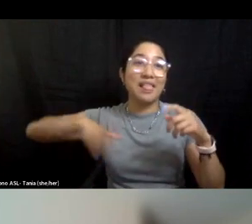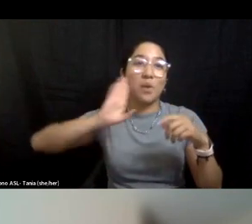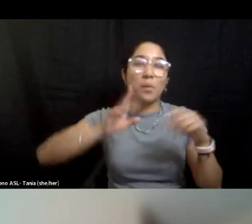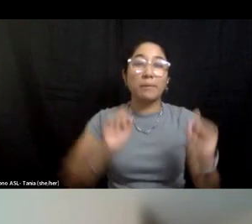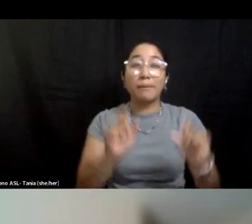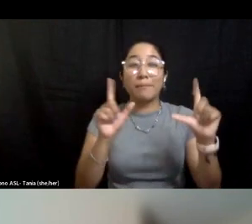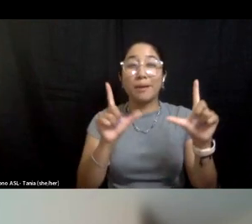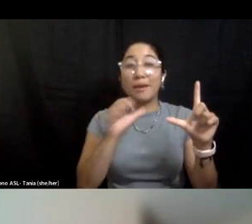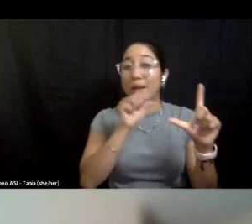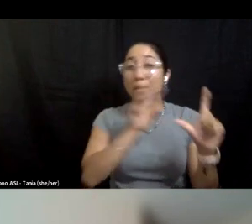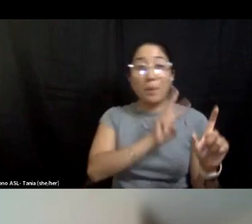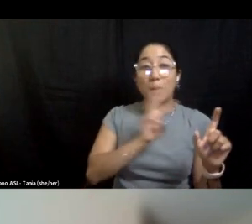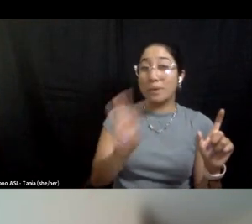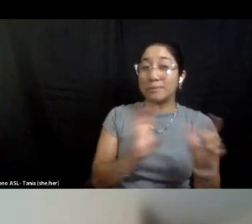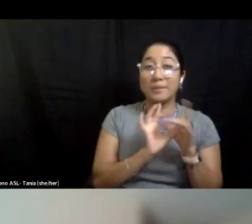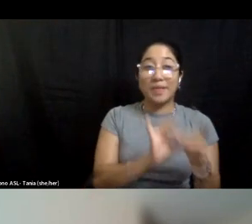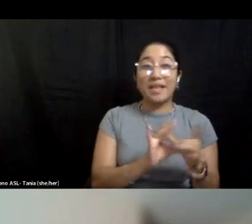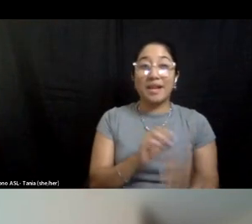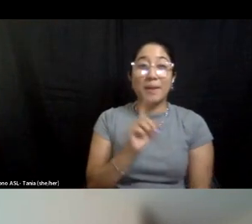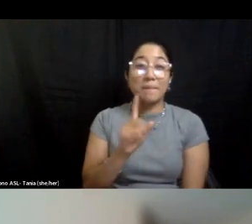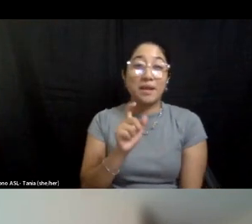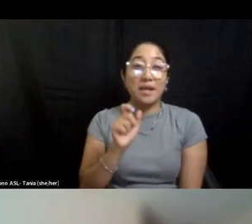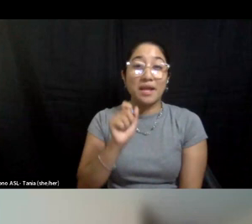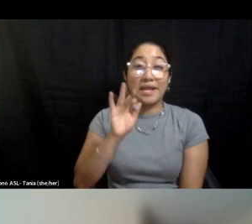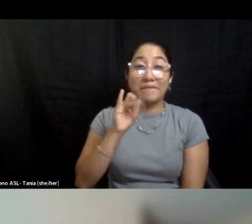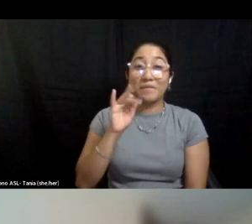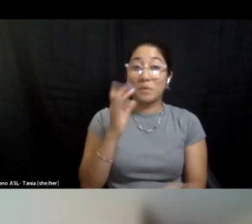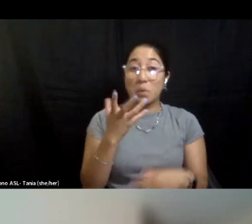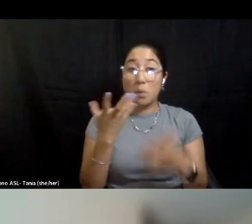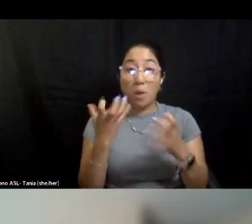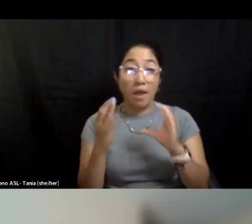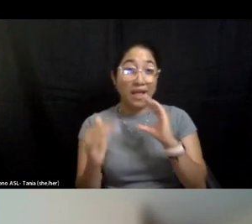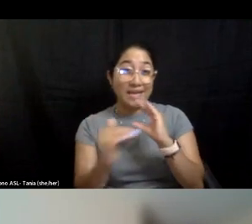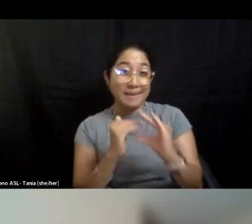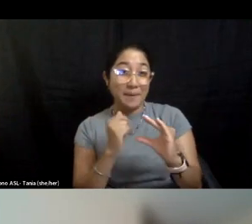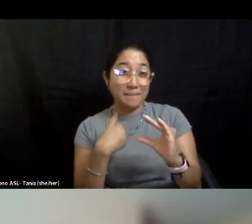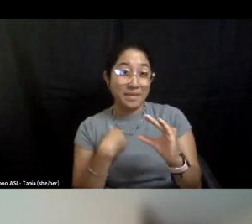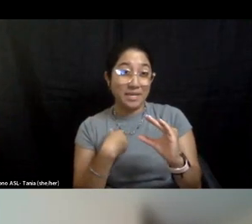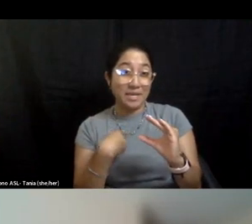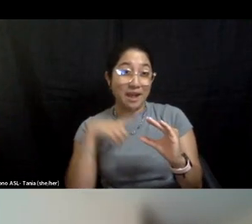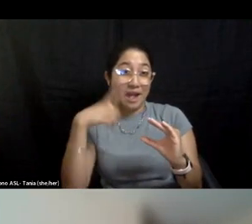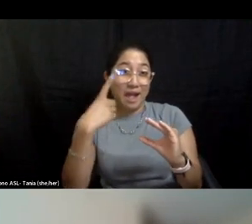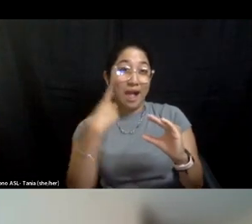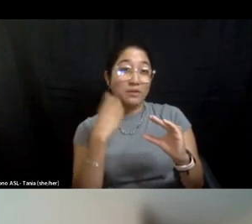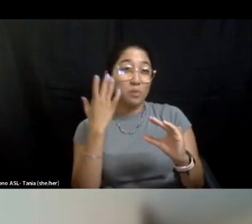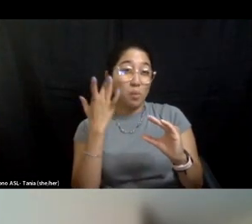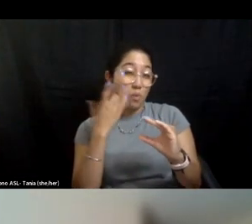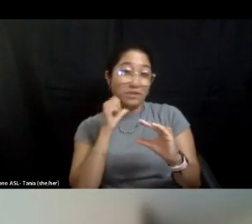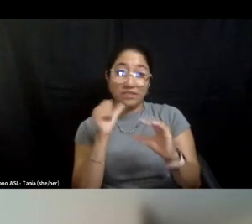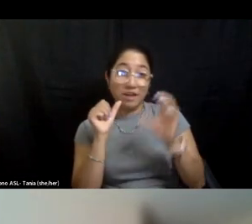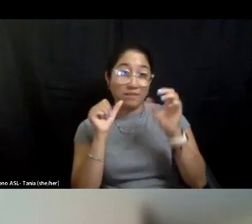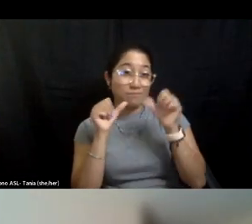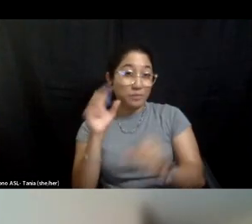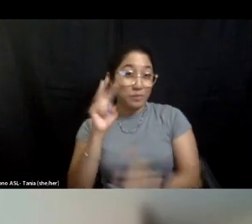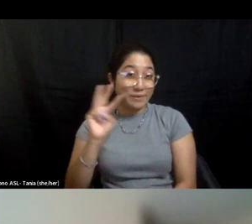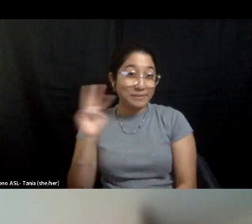And I am happy if anyone wants to talk to me in my email about that, why I took it off my website. But yeah, I'm pretty sure if you Google But